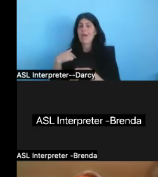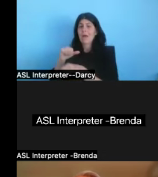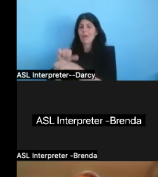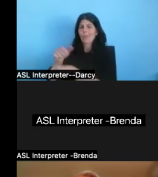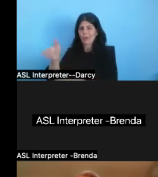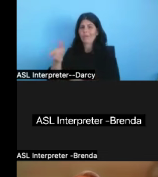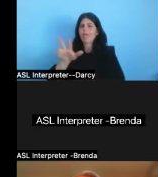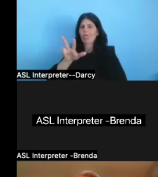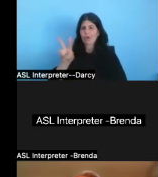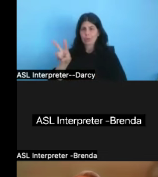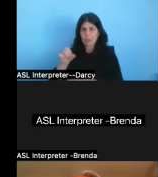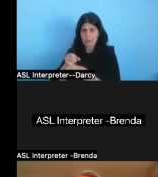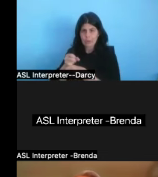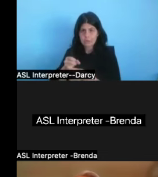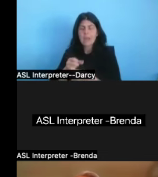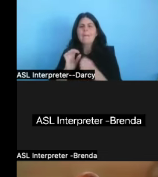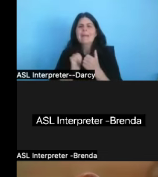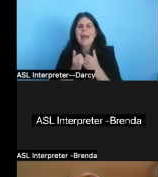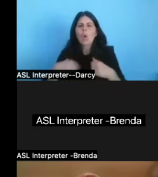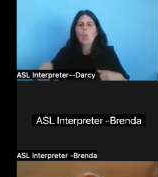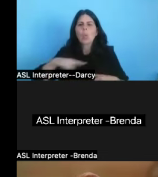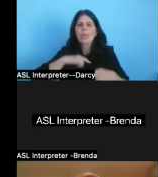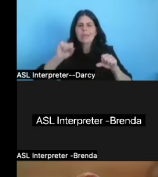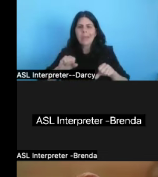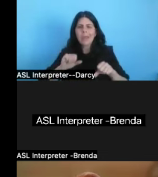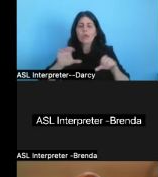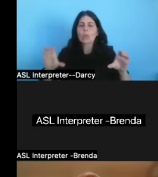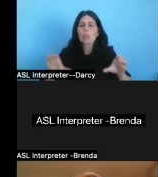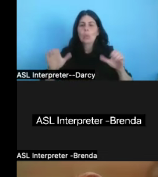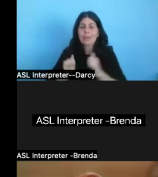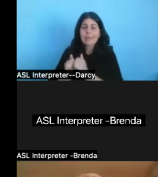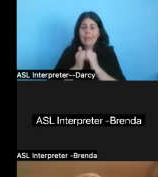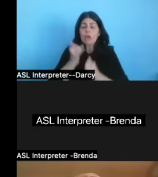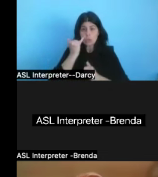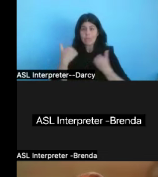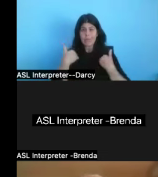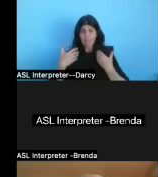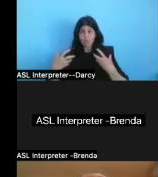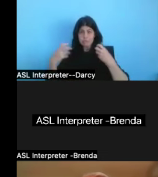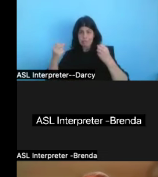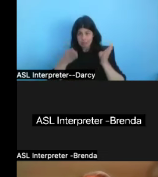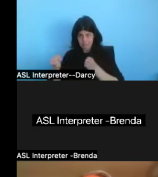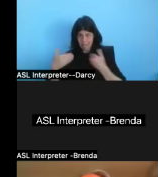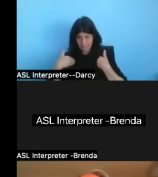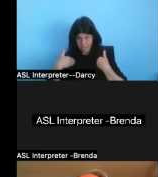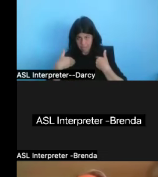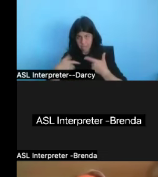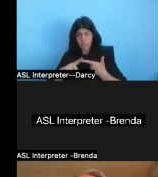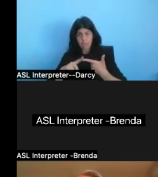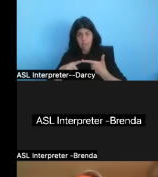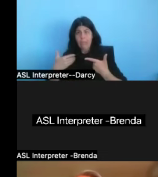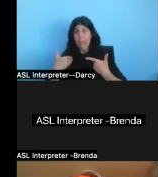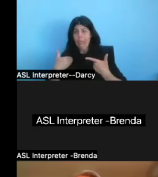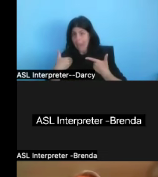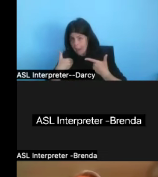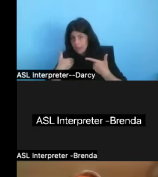this together, right? So if you have a resilience plan and you have a plan on how to